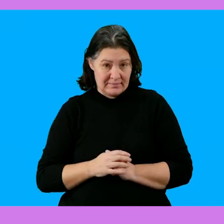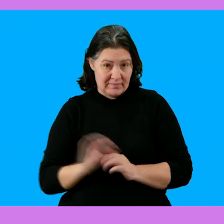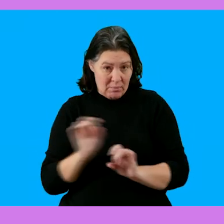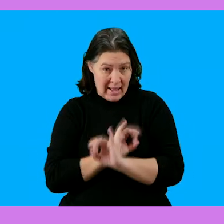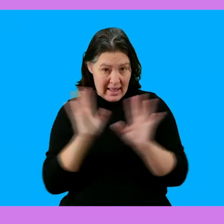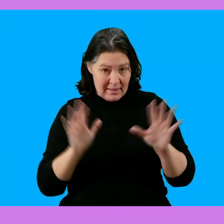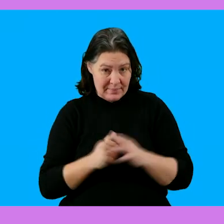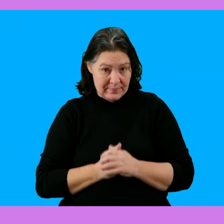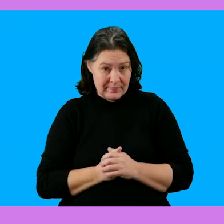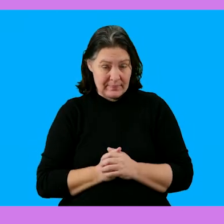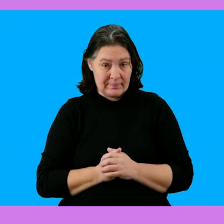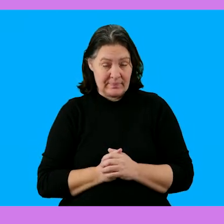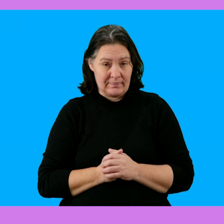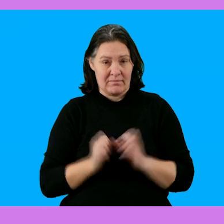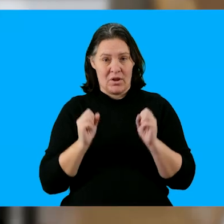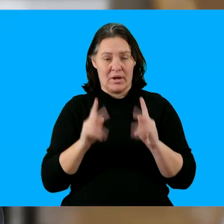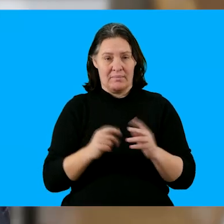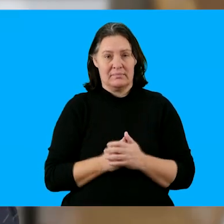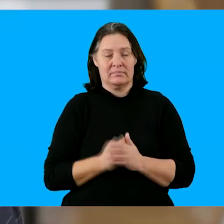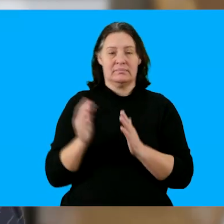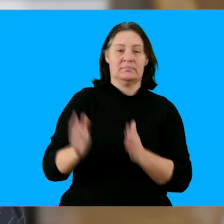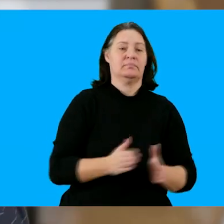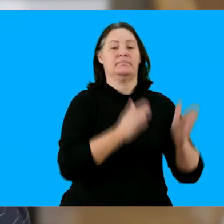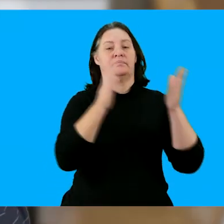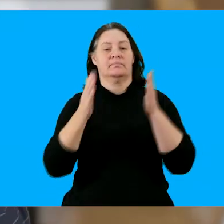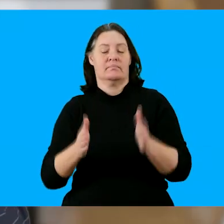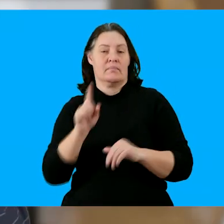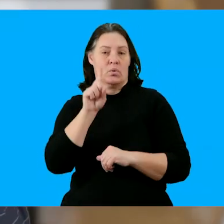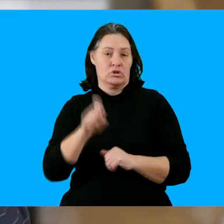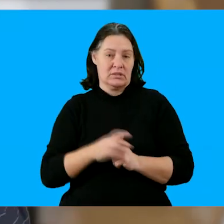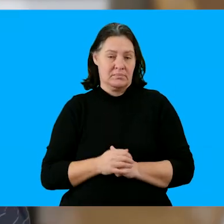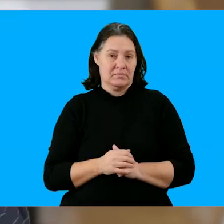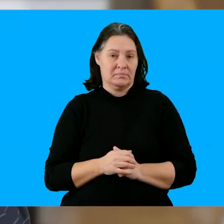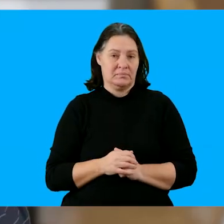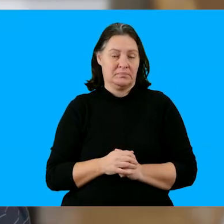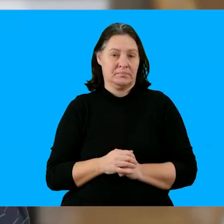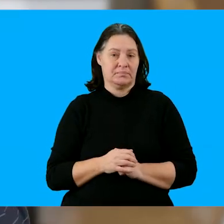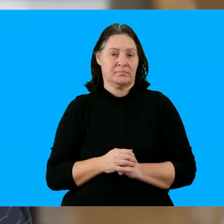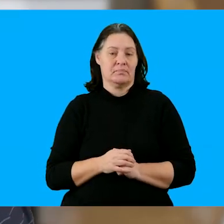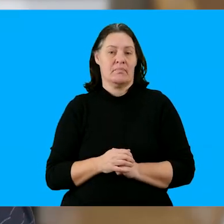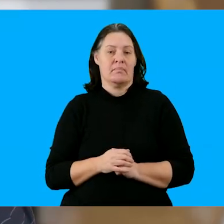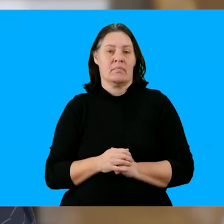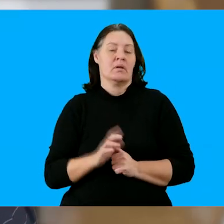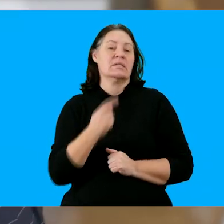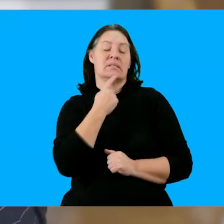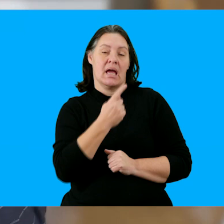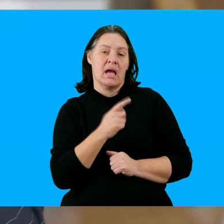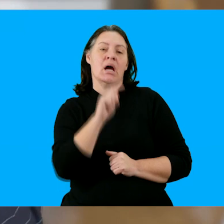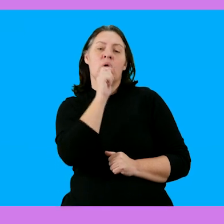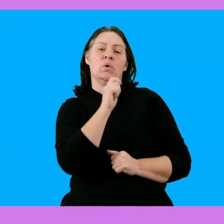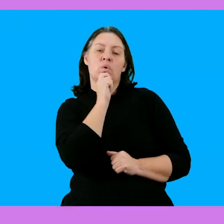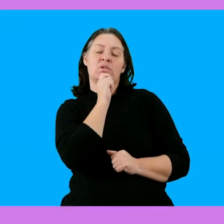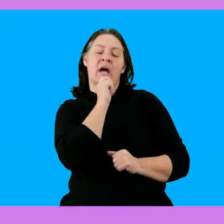210,570 rand. Guys, are we clear with this? All right. Let's now move on then to our next question. It